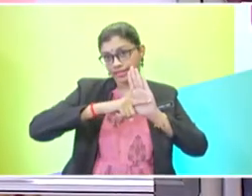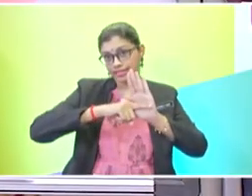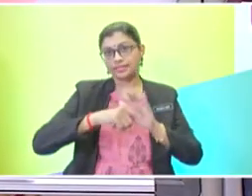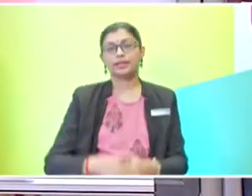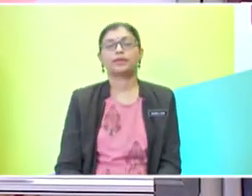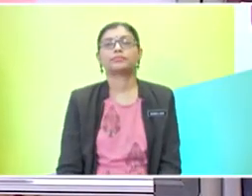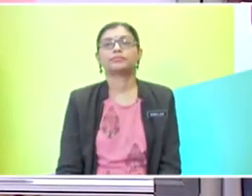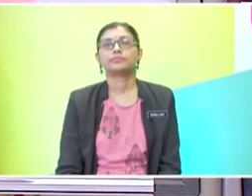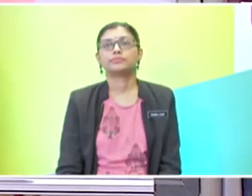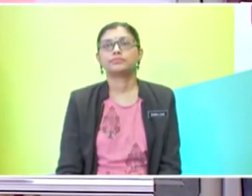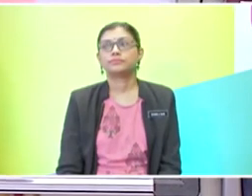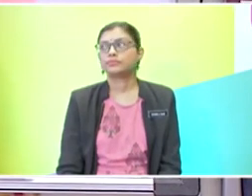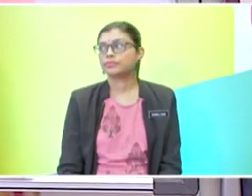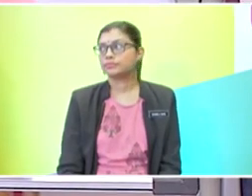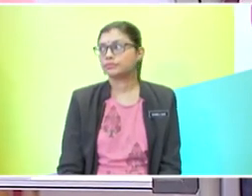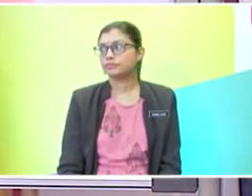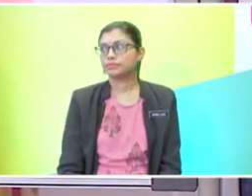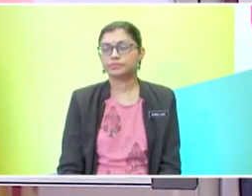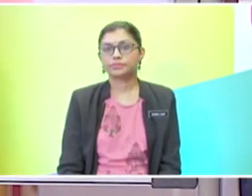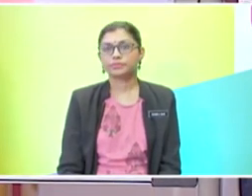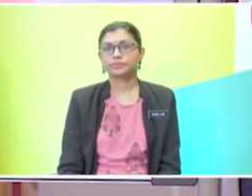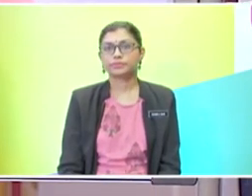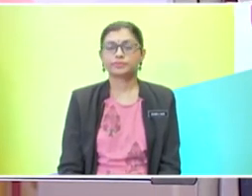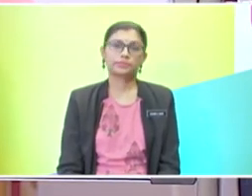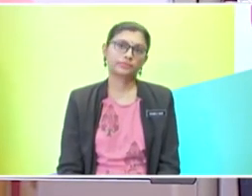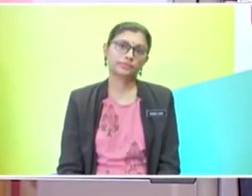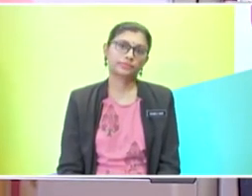that there. That's the correct formula. And the price is